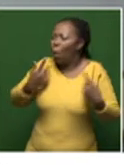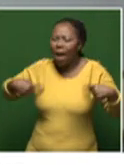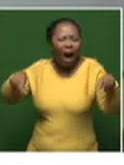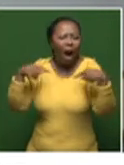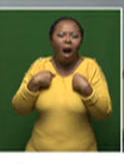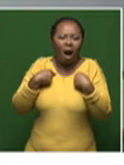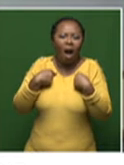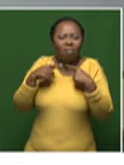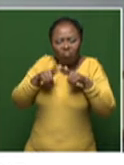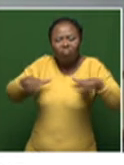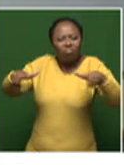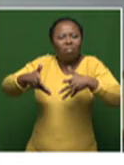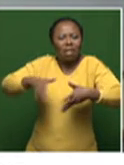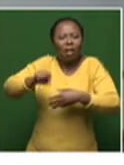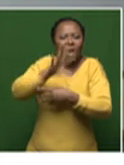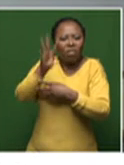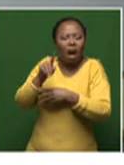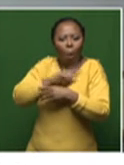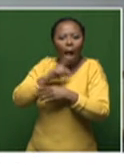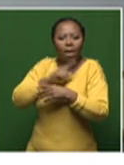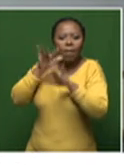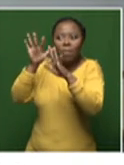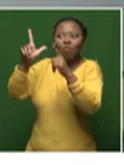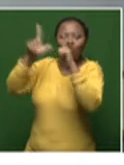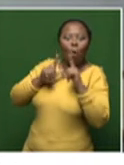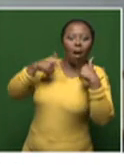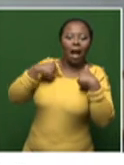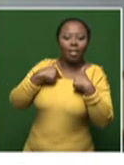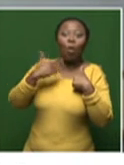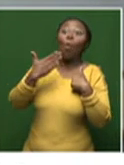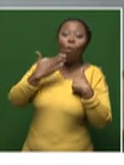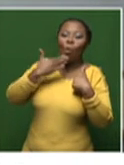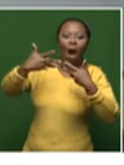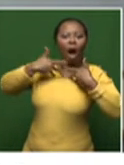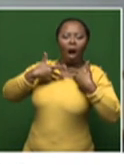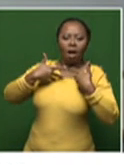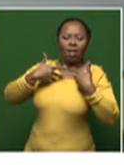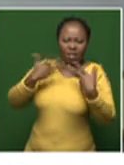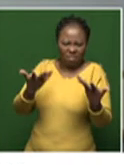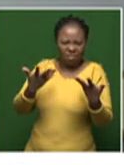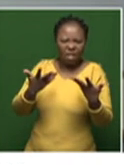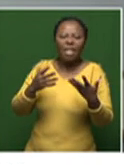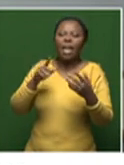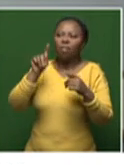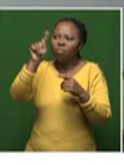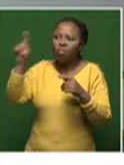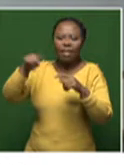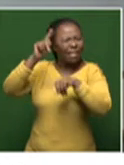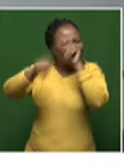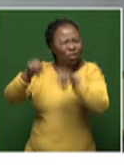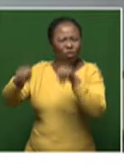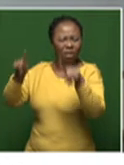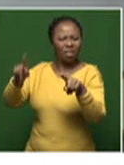in this landscape. Because, up until now, everything that we were told has been told with a different agenda that